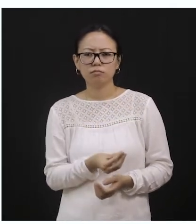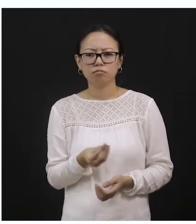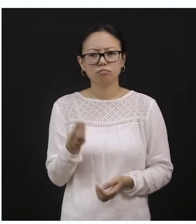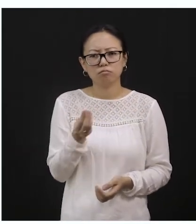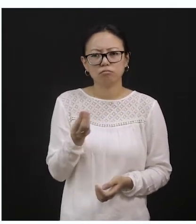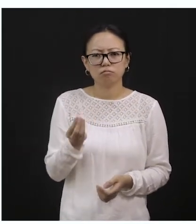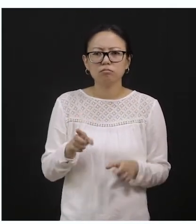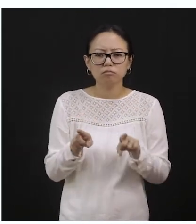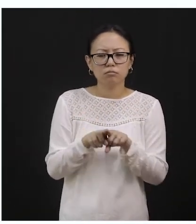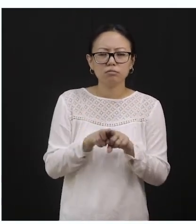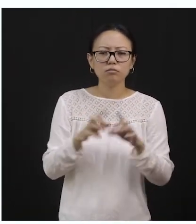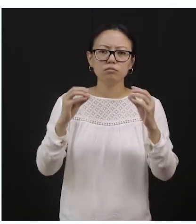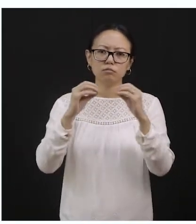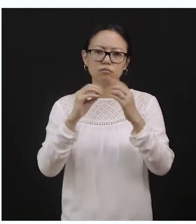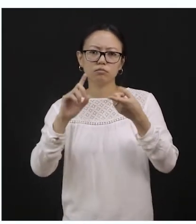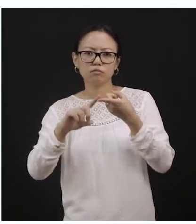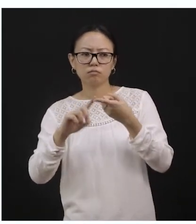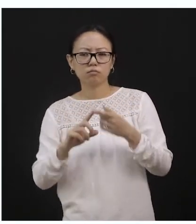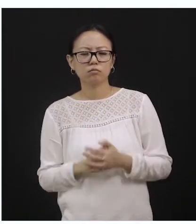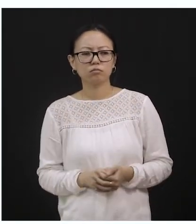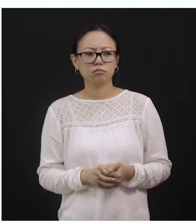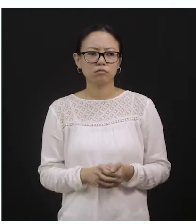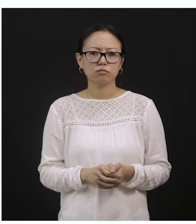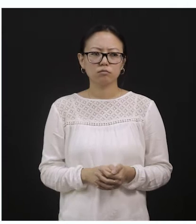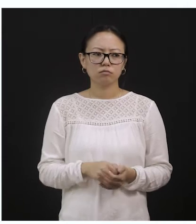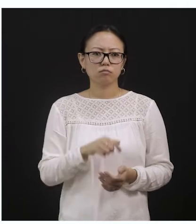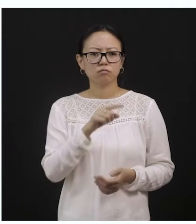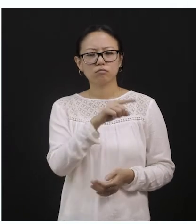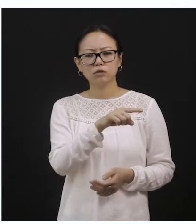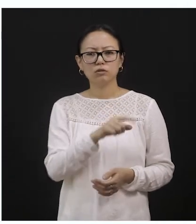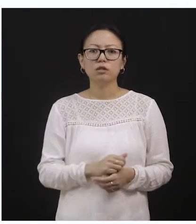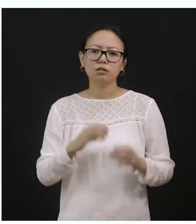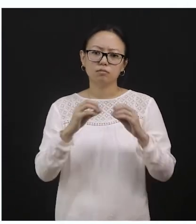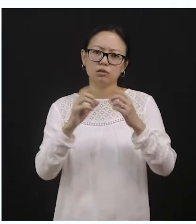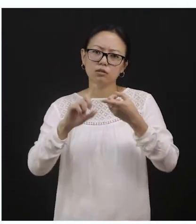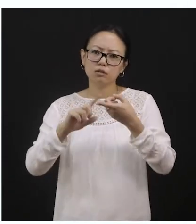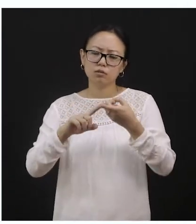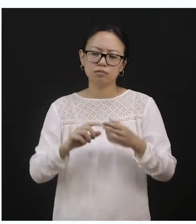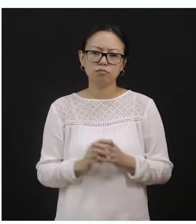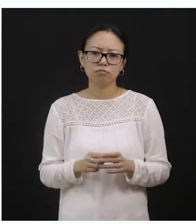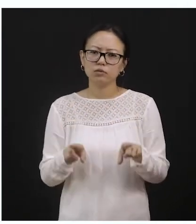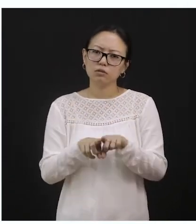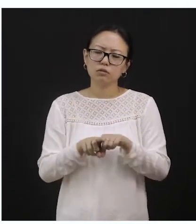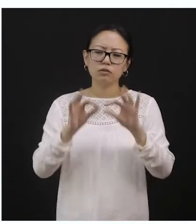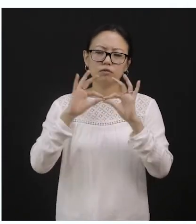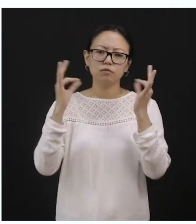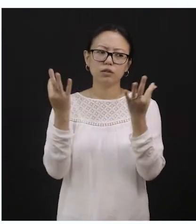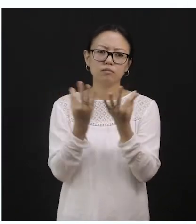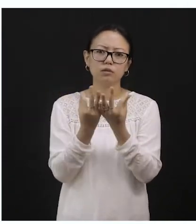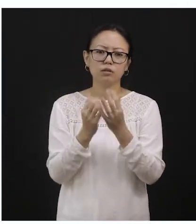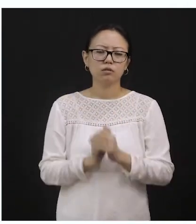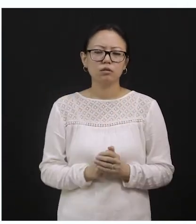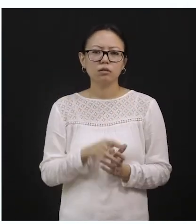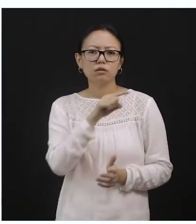So we can say that they are like belong to the bee family, but this is a wasp. All right. Now, why? Why